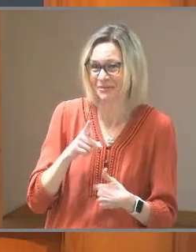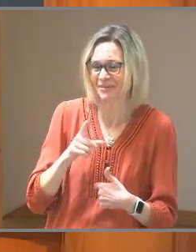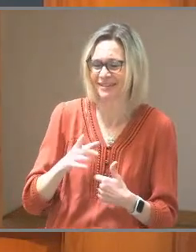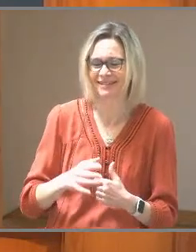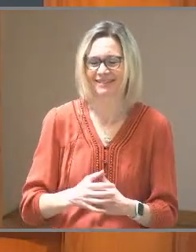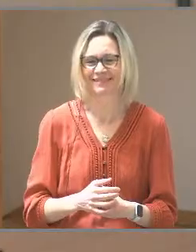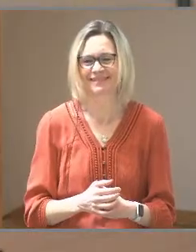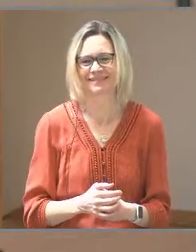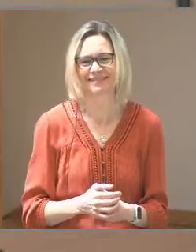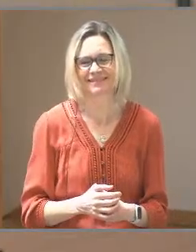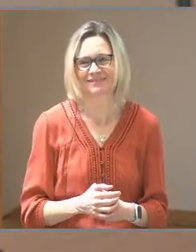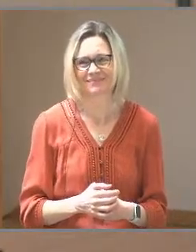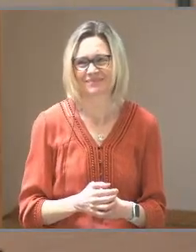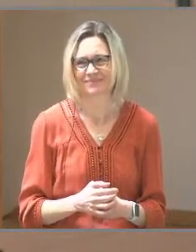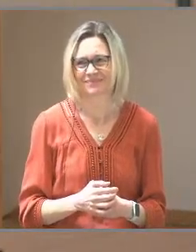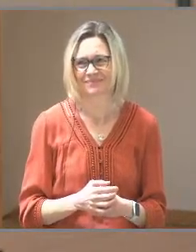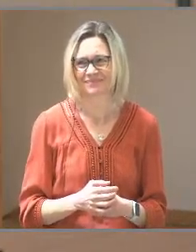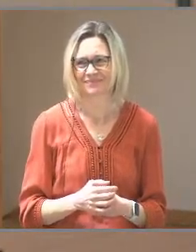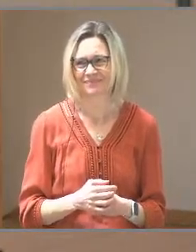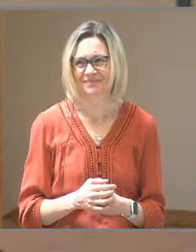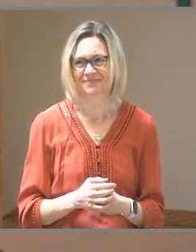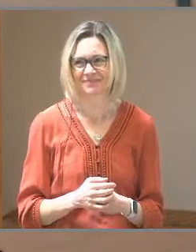Yes. Yes.